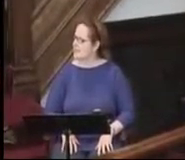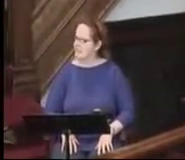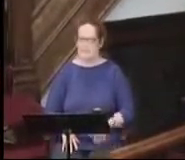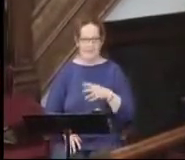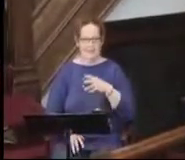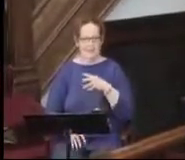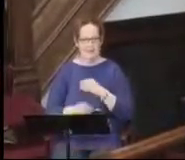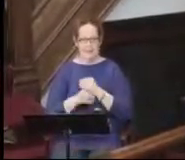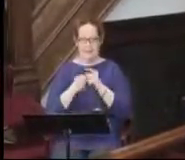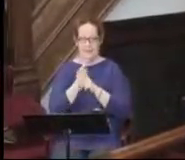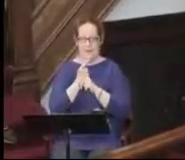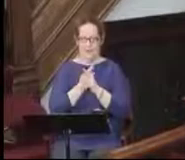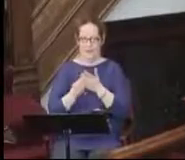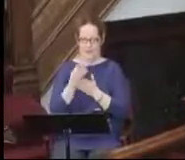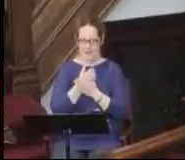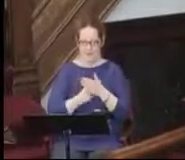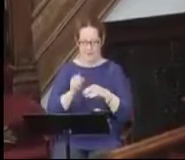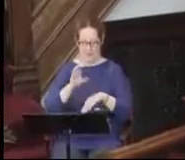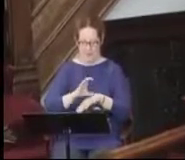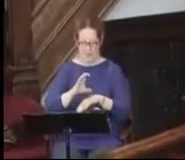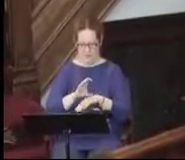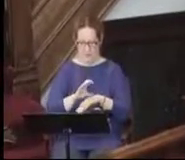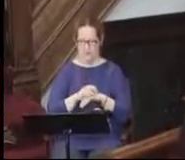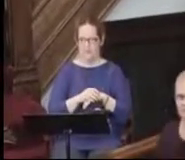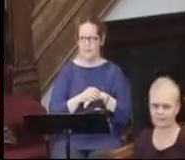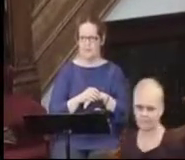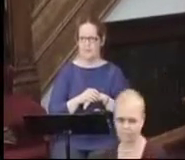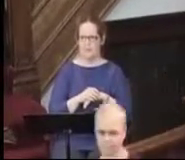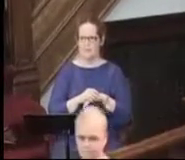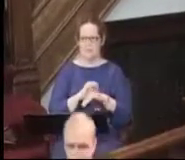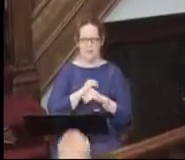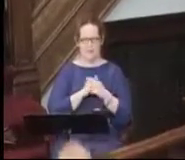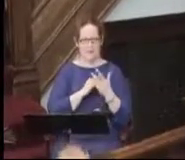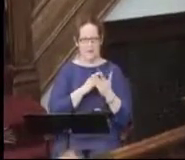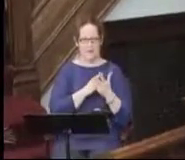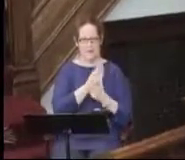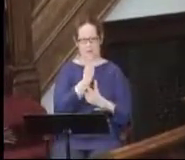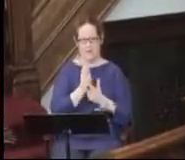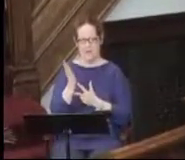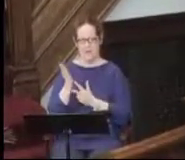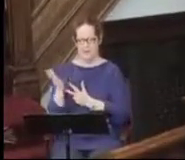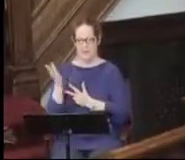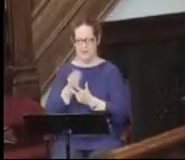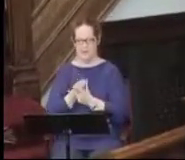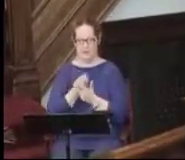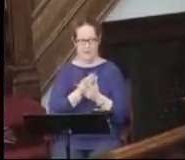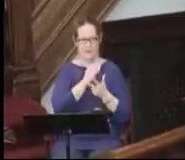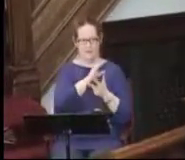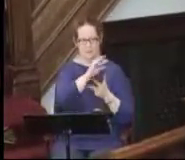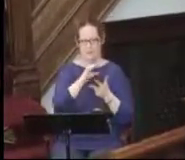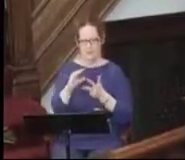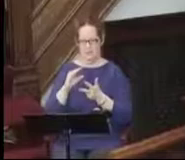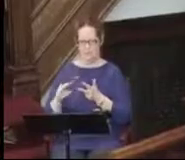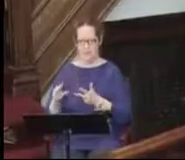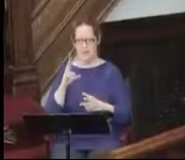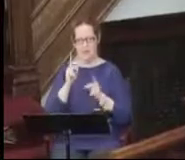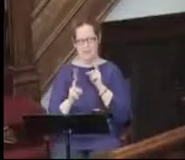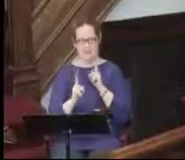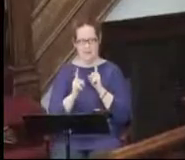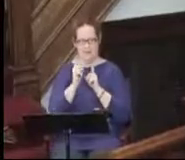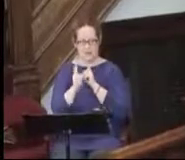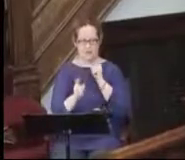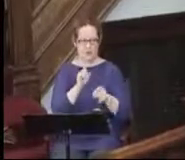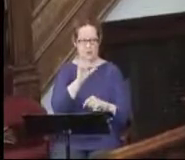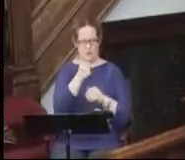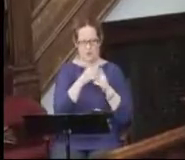In addition to the regular offerings of our church, we have three special funds where folks contribute $10